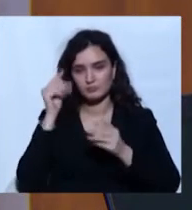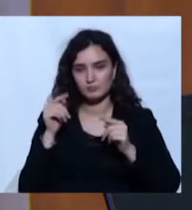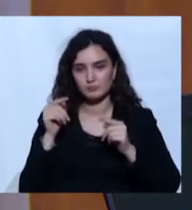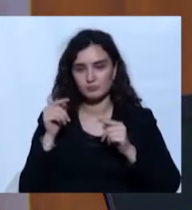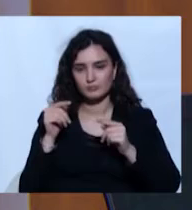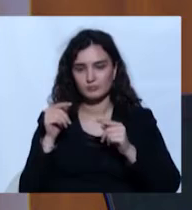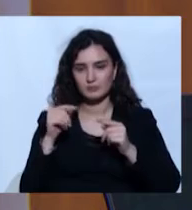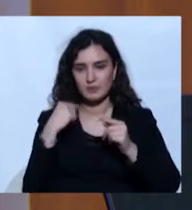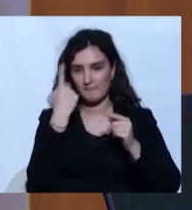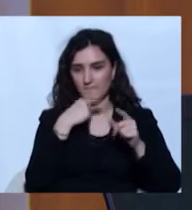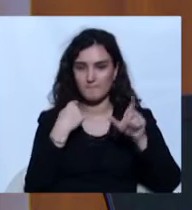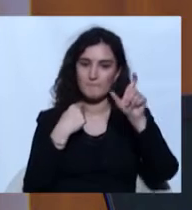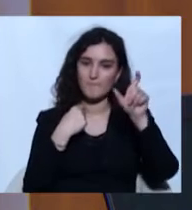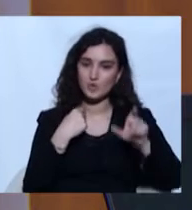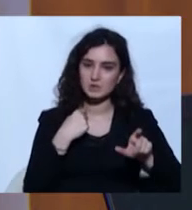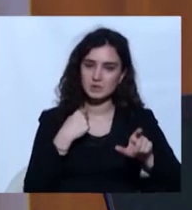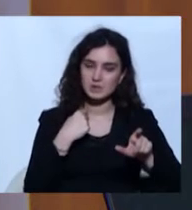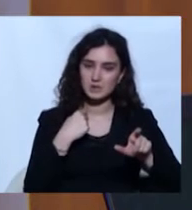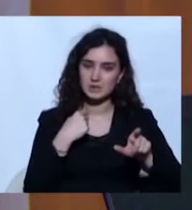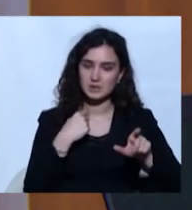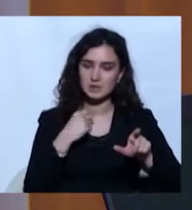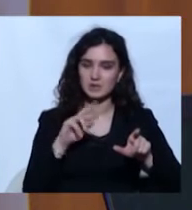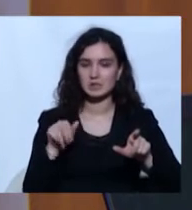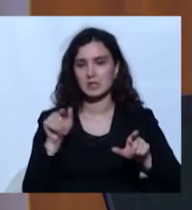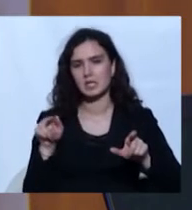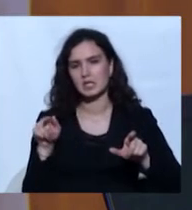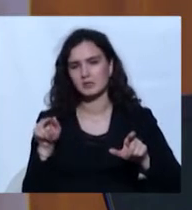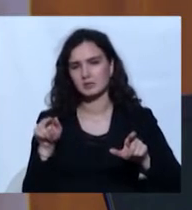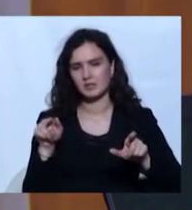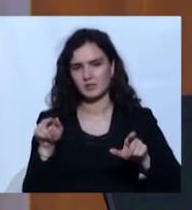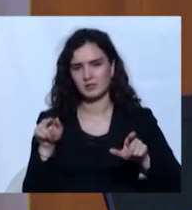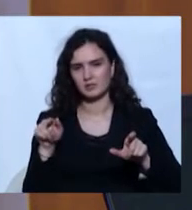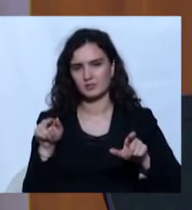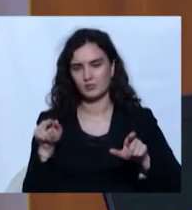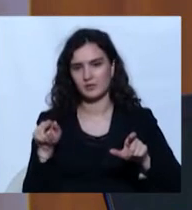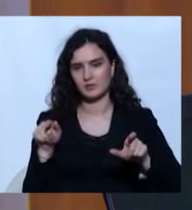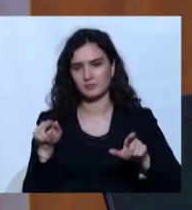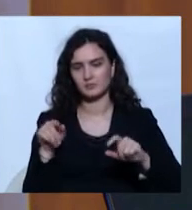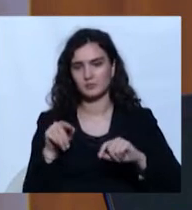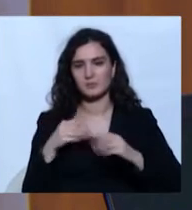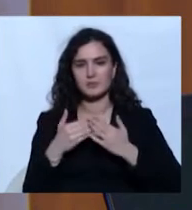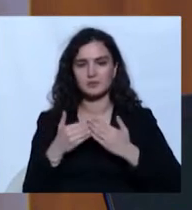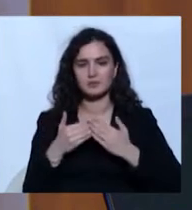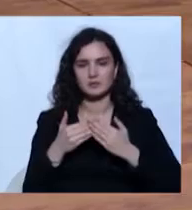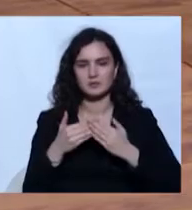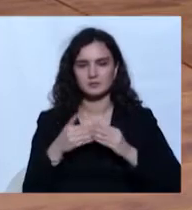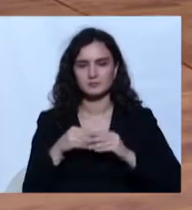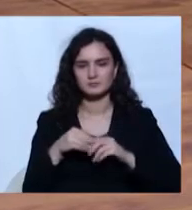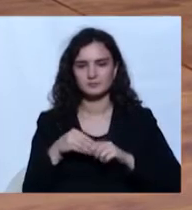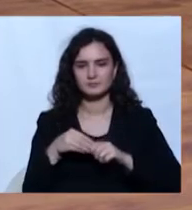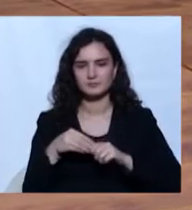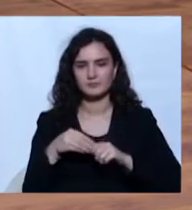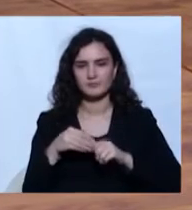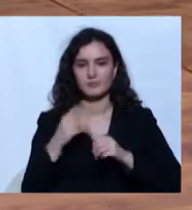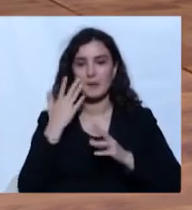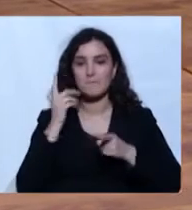appearance versus reality. So the way something looks as opposed to what it